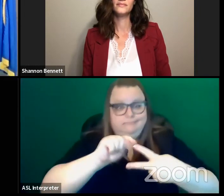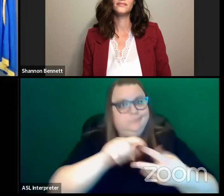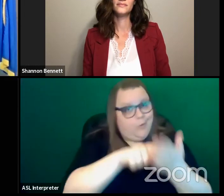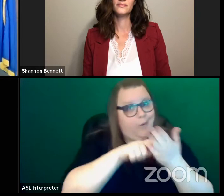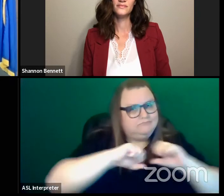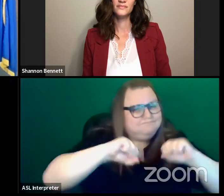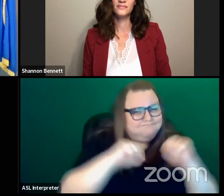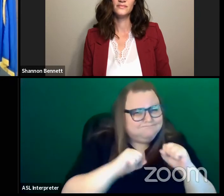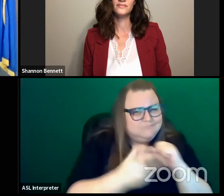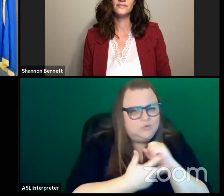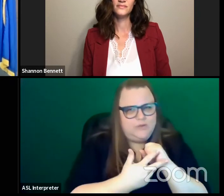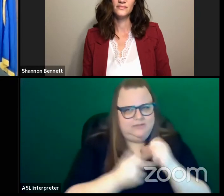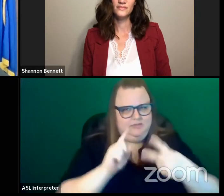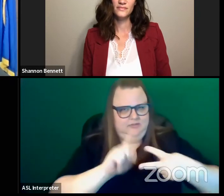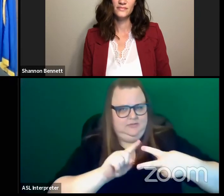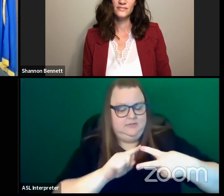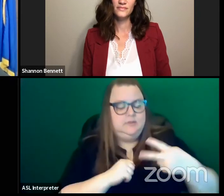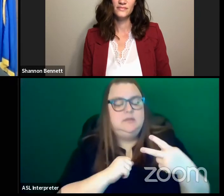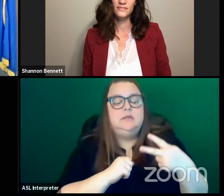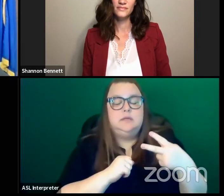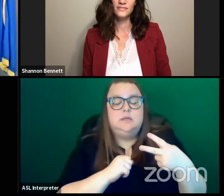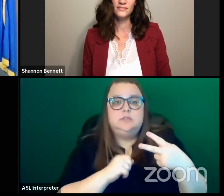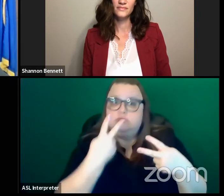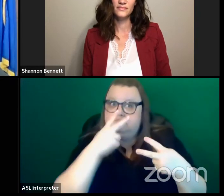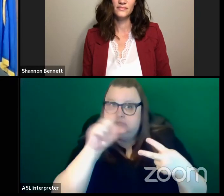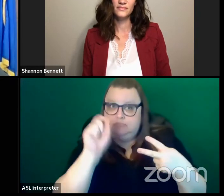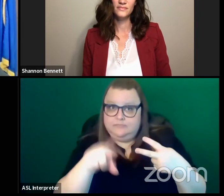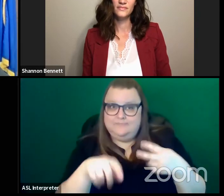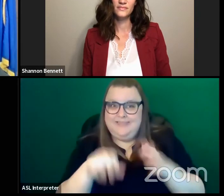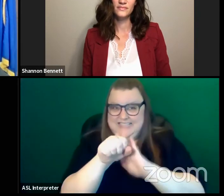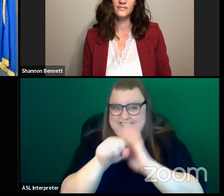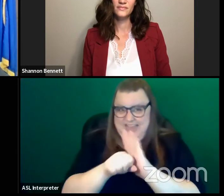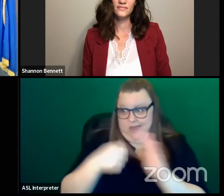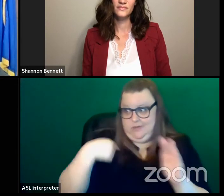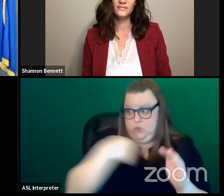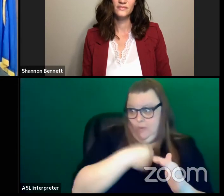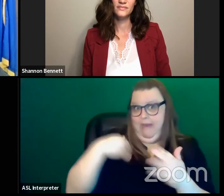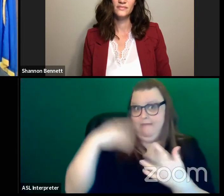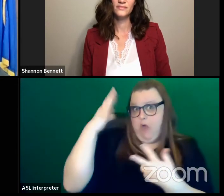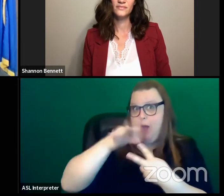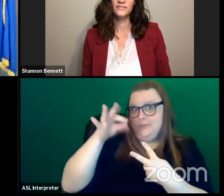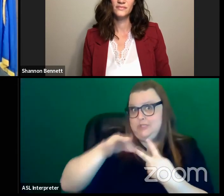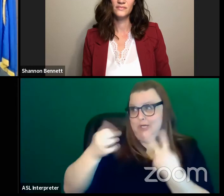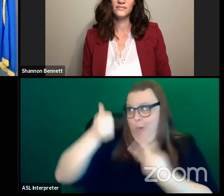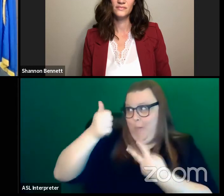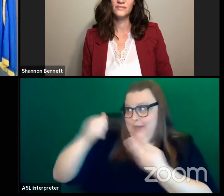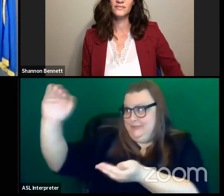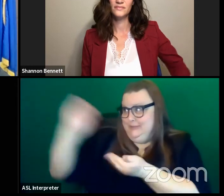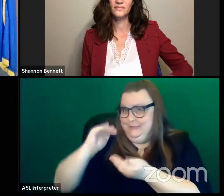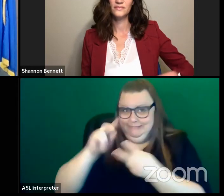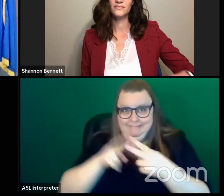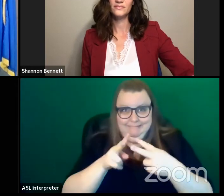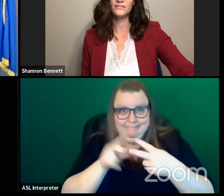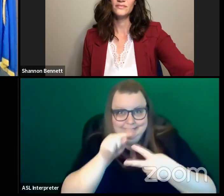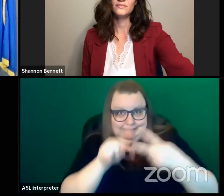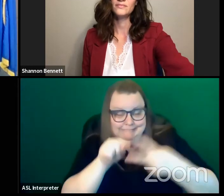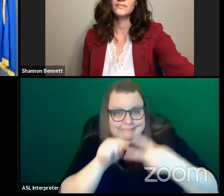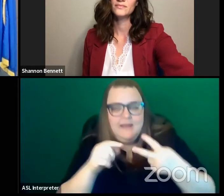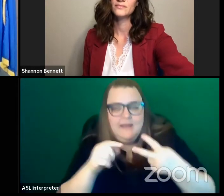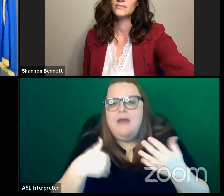2 questions. Does the state get an option of which vaccine they will get? And is there concern? I know you guys said